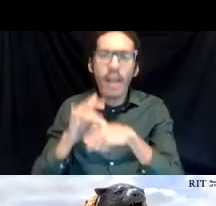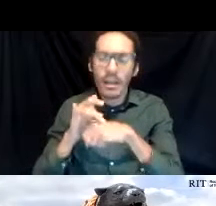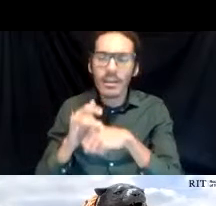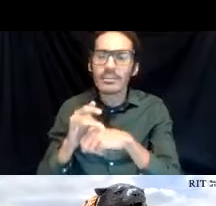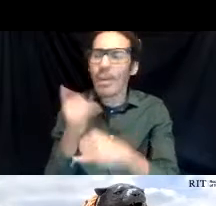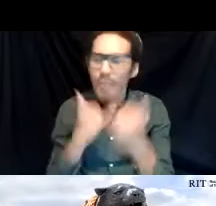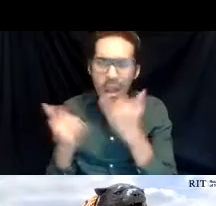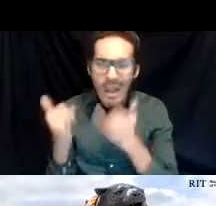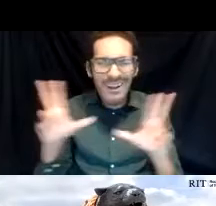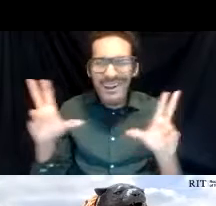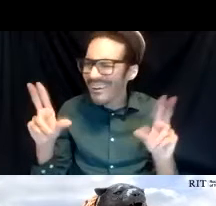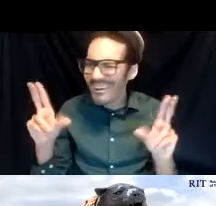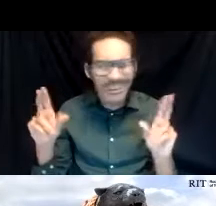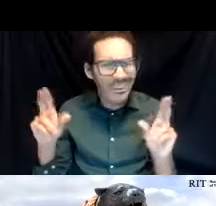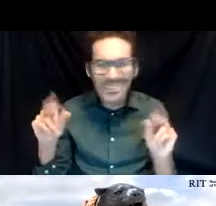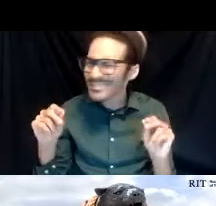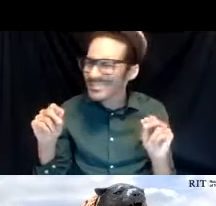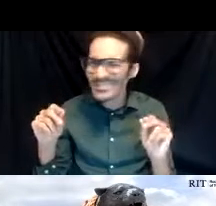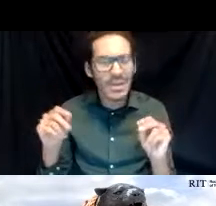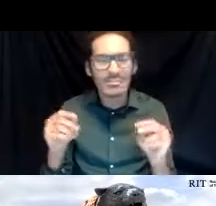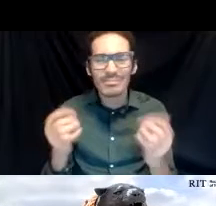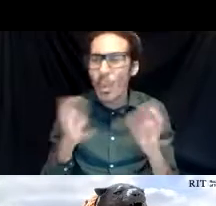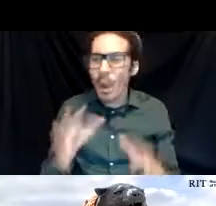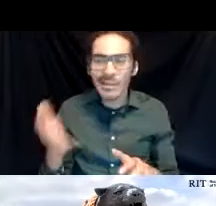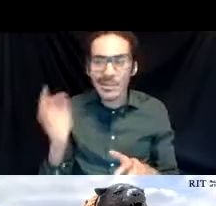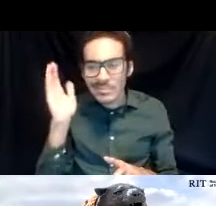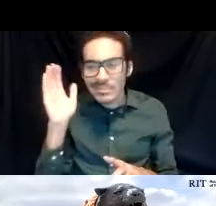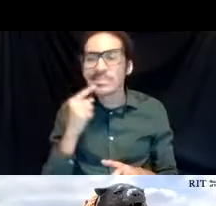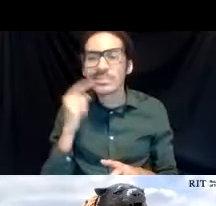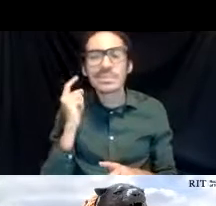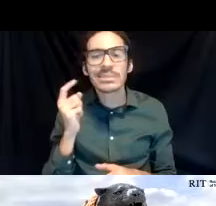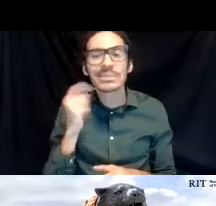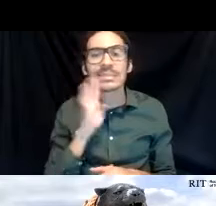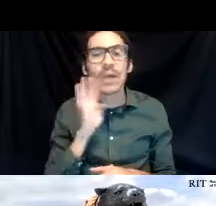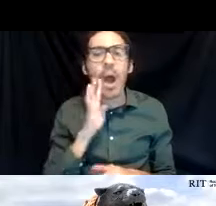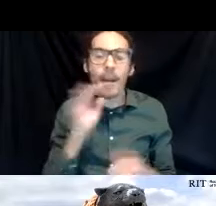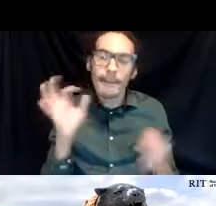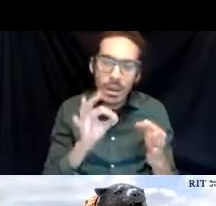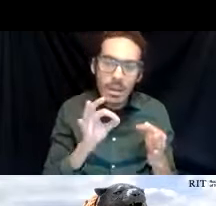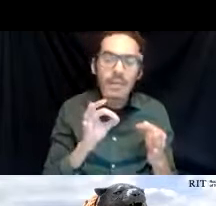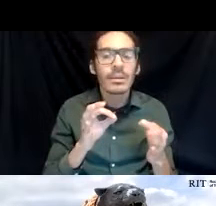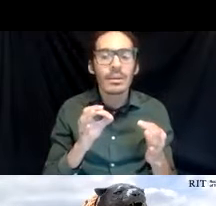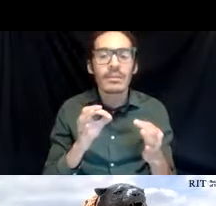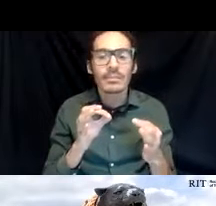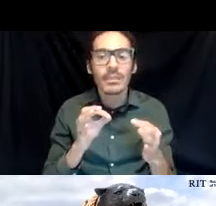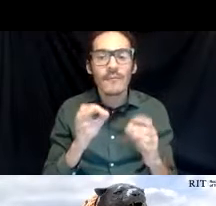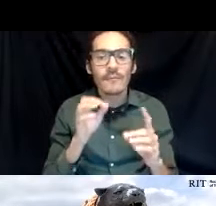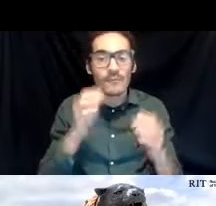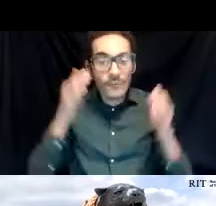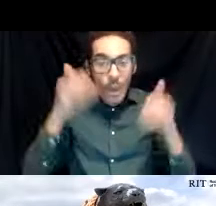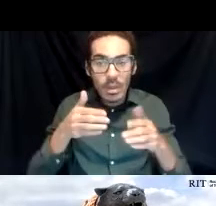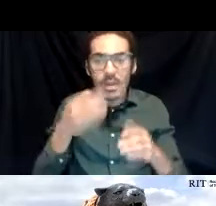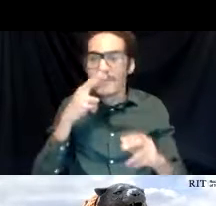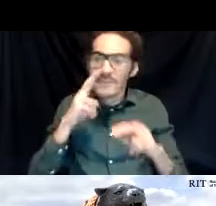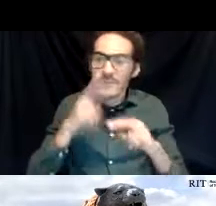mistakes or sounding perfect. Just try to grab on to some fun little bits of conversation and